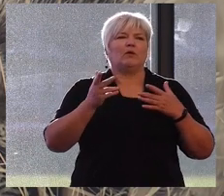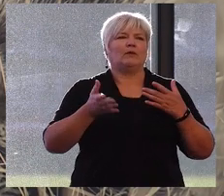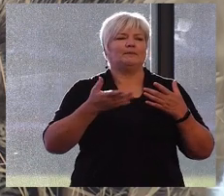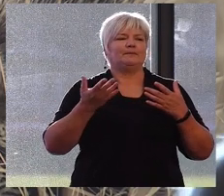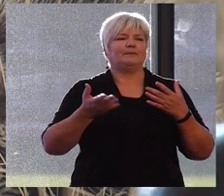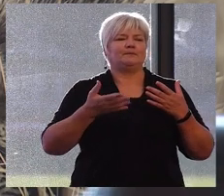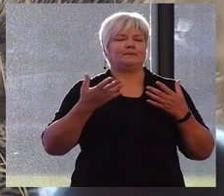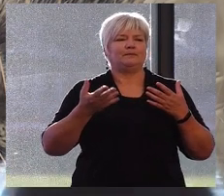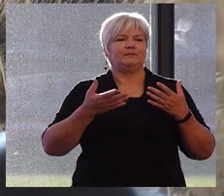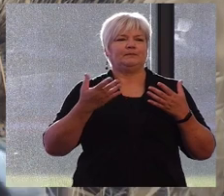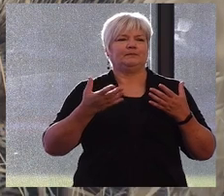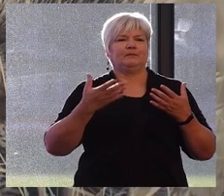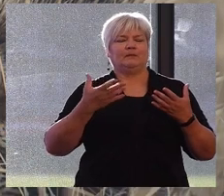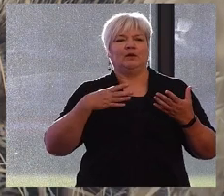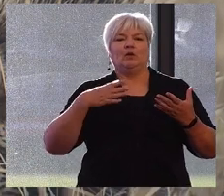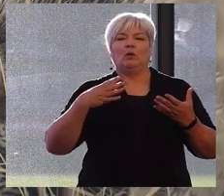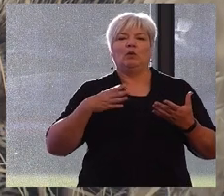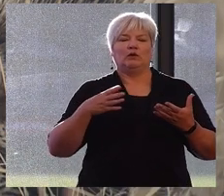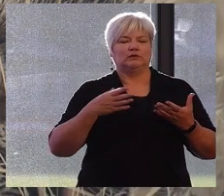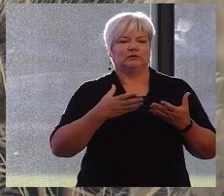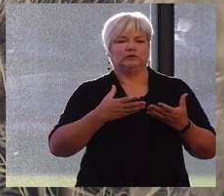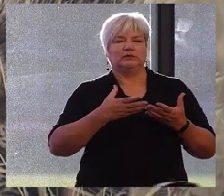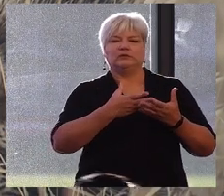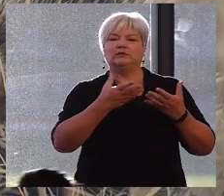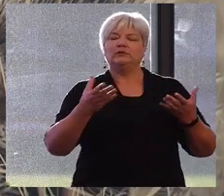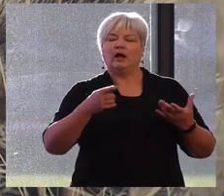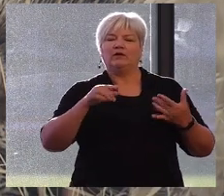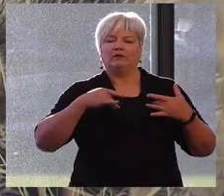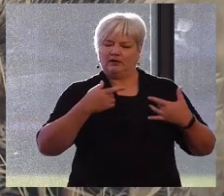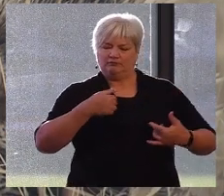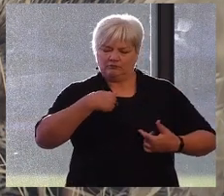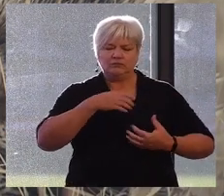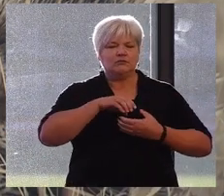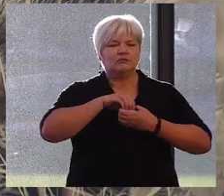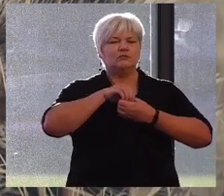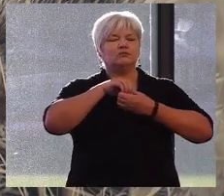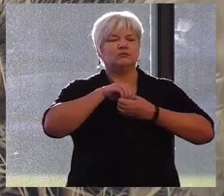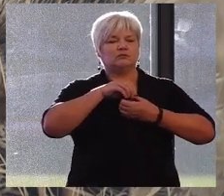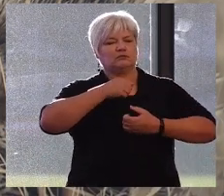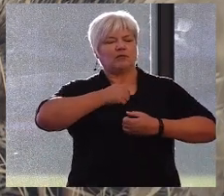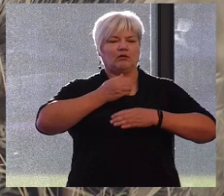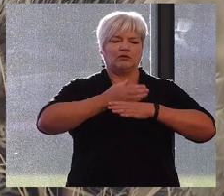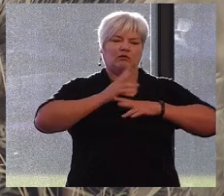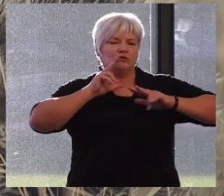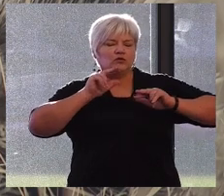giving a greater sense of ownership and custodianship in some respects to all Victorians around the